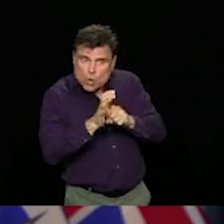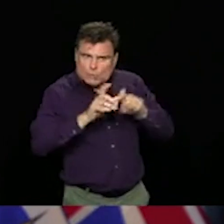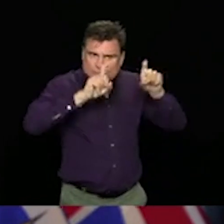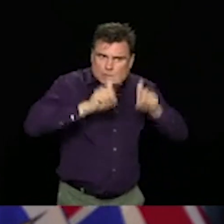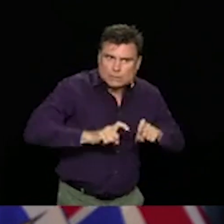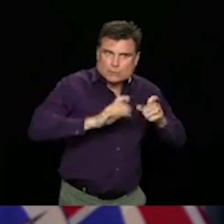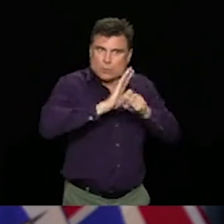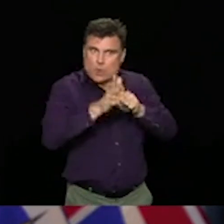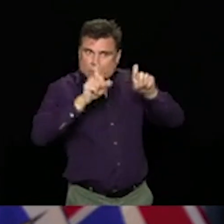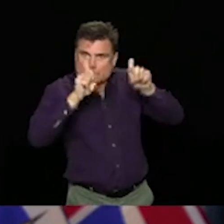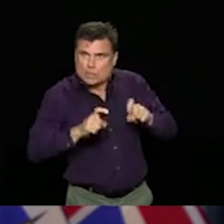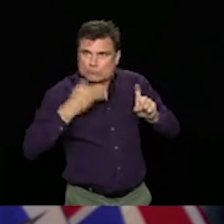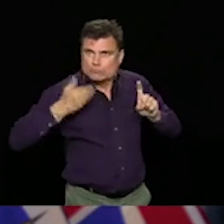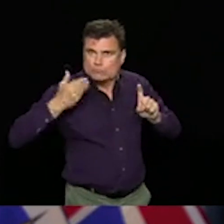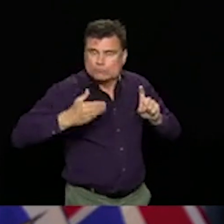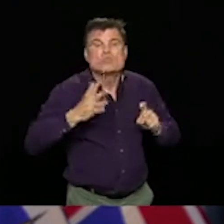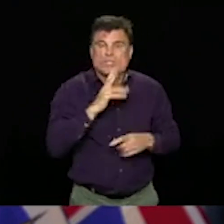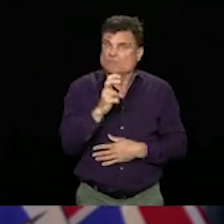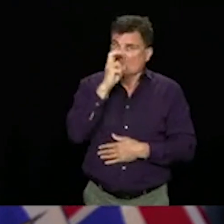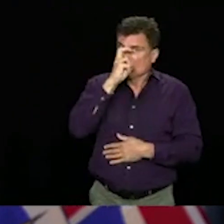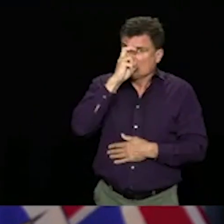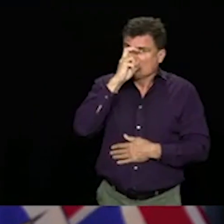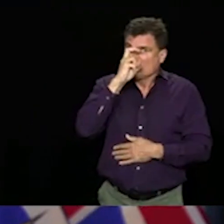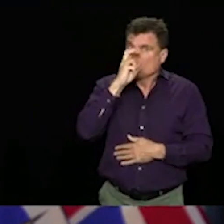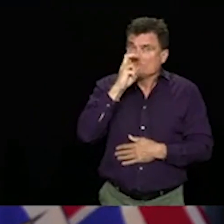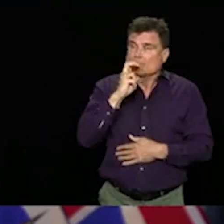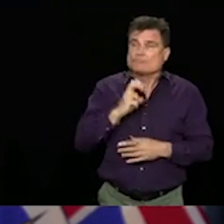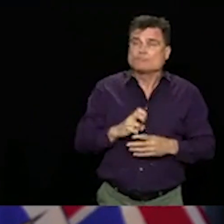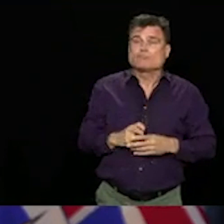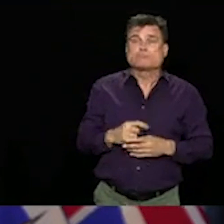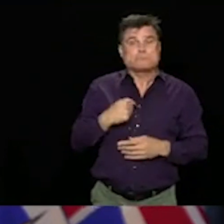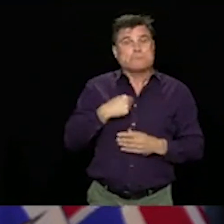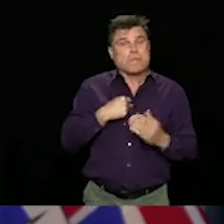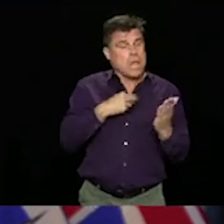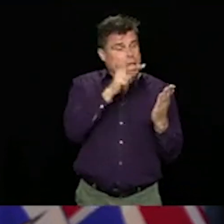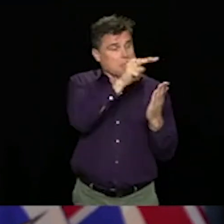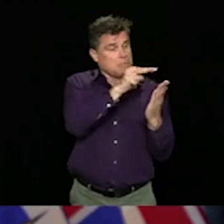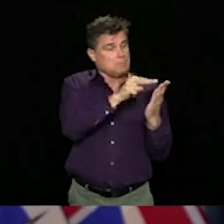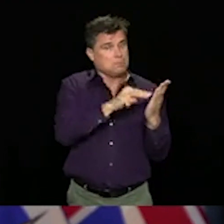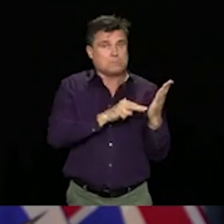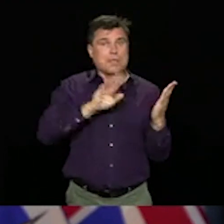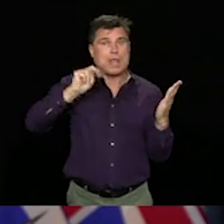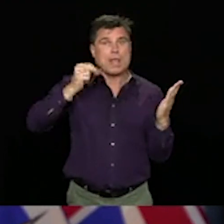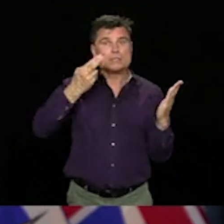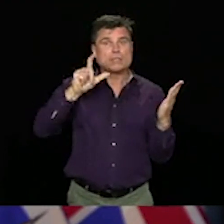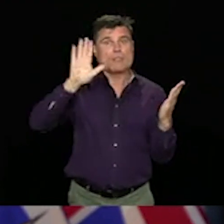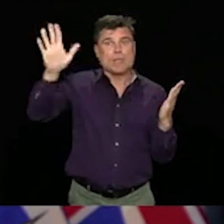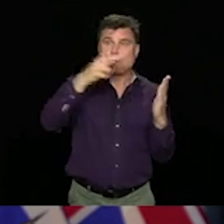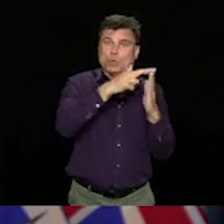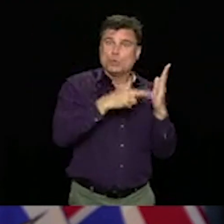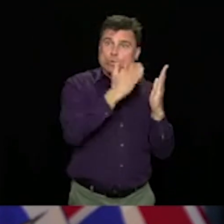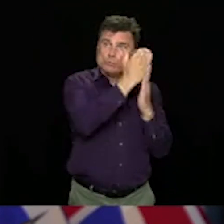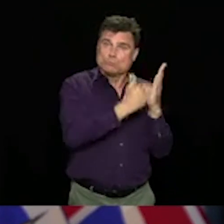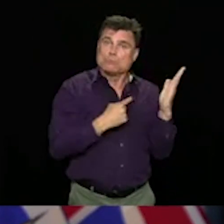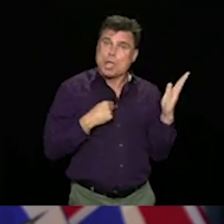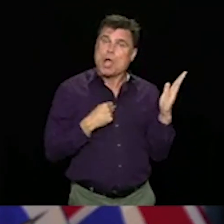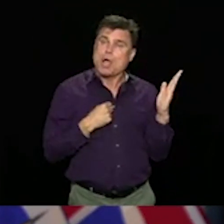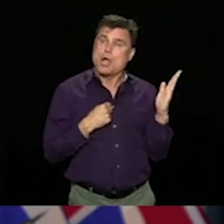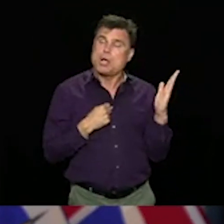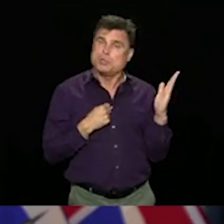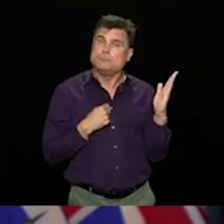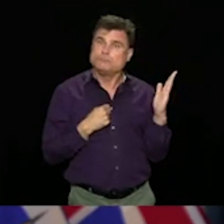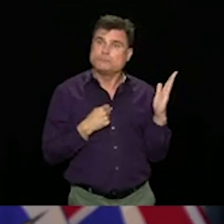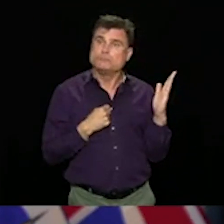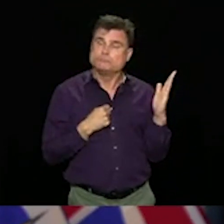absolutely consider any other proposals that met that very high standard that this proposal did. And so I have